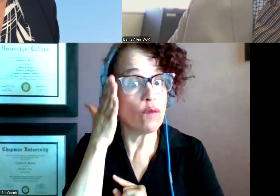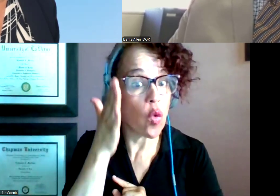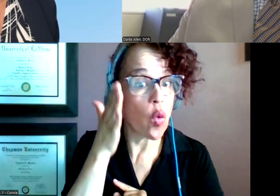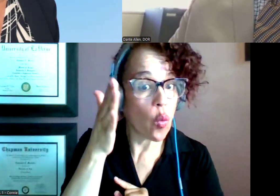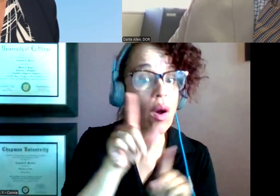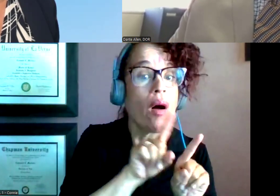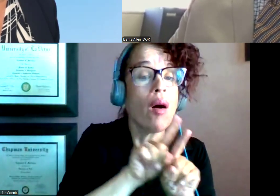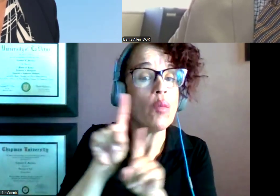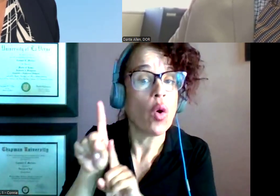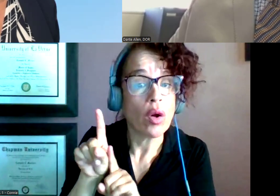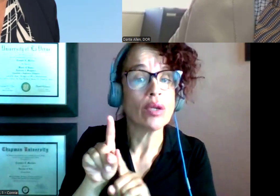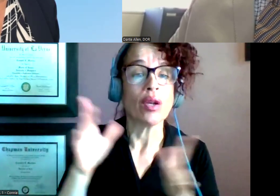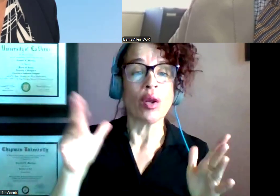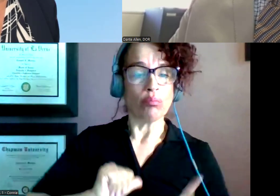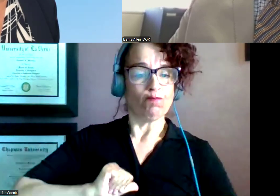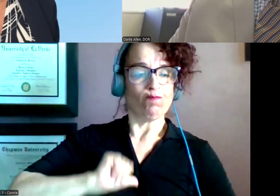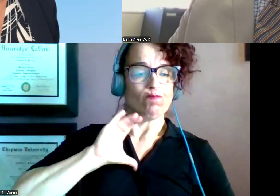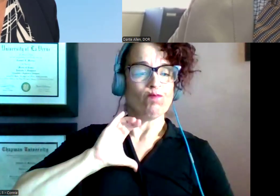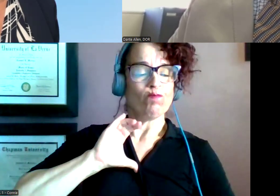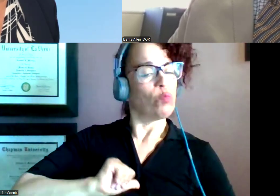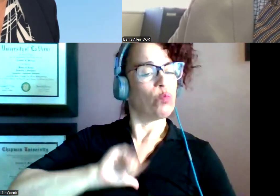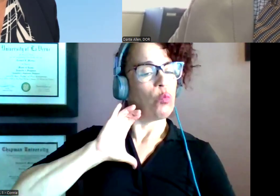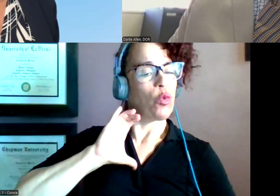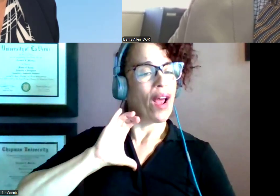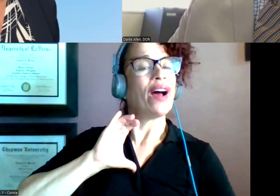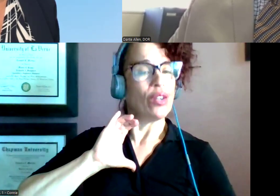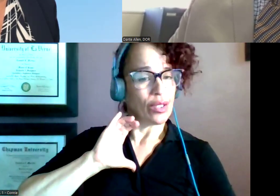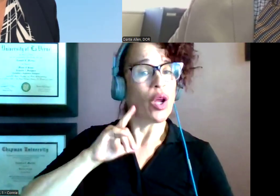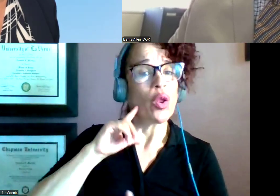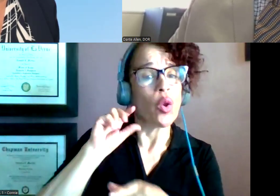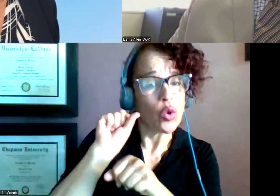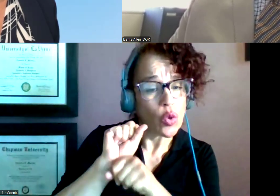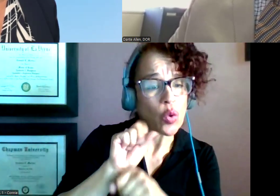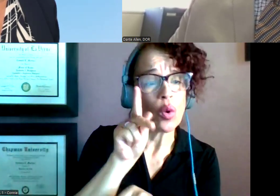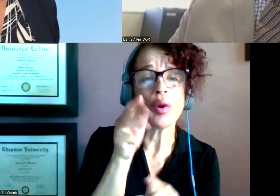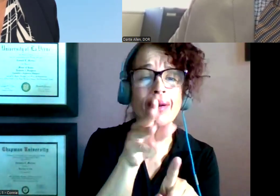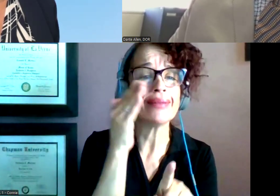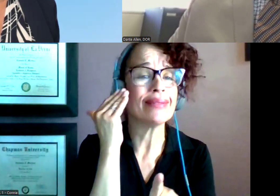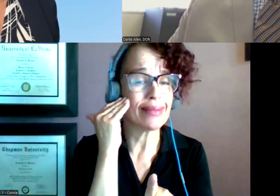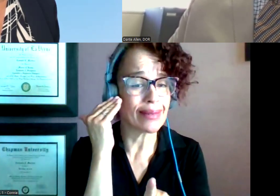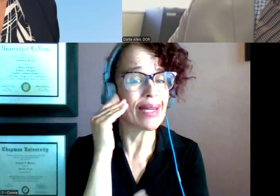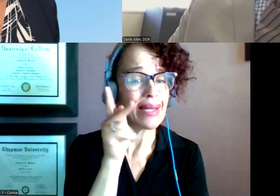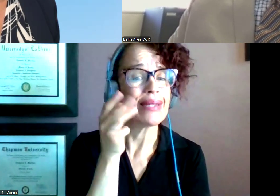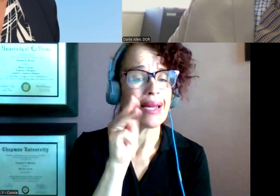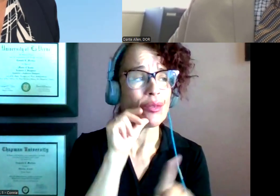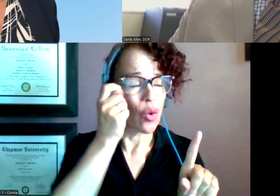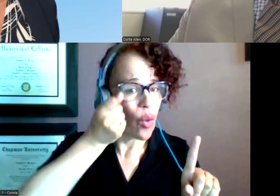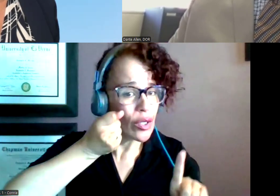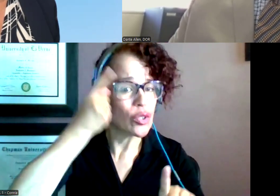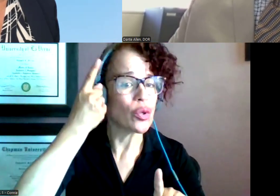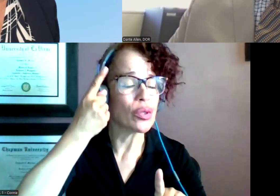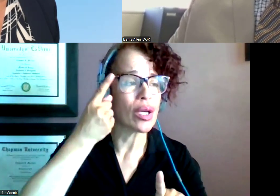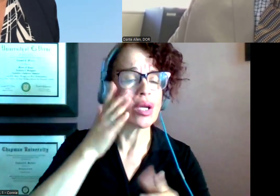am also very proud to work with Kim because I know that she understands